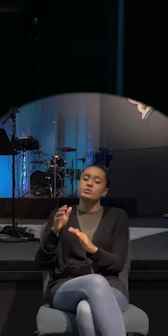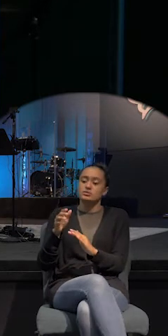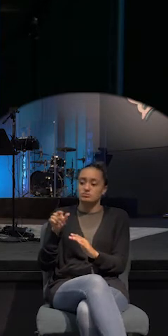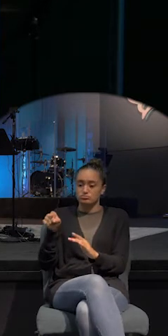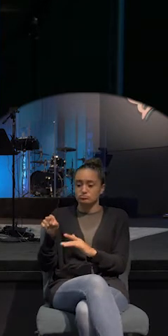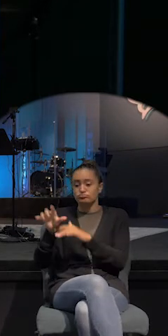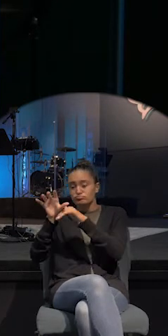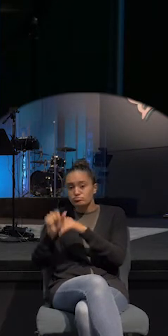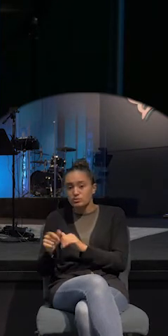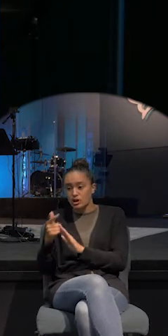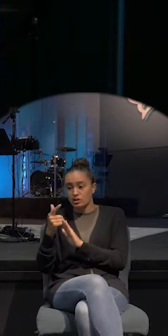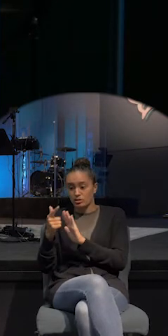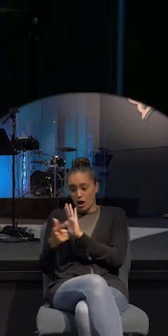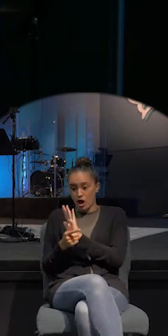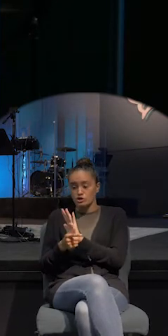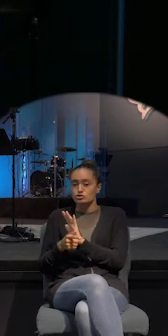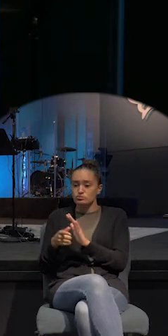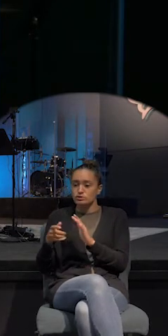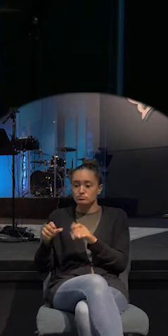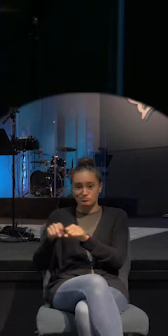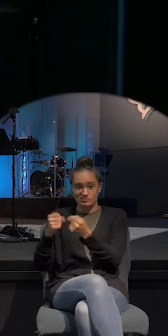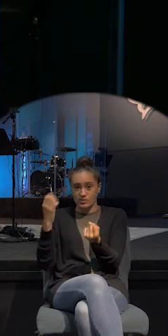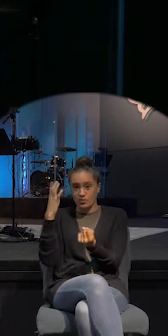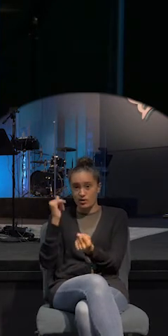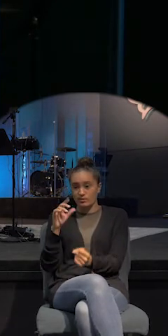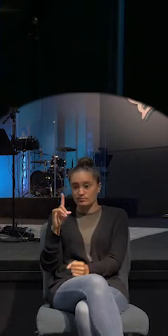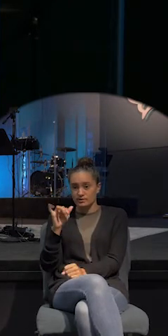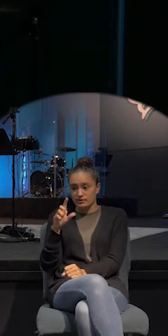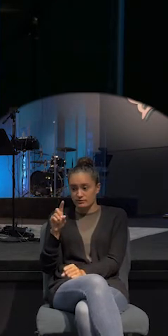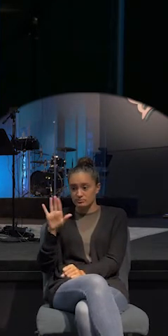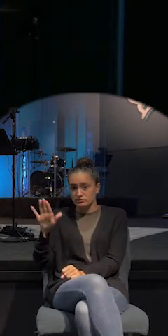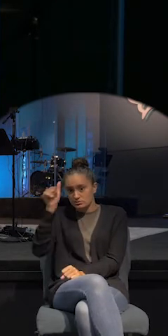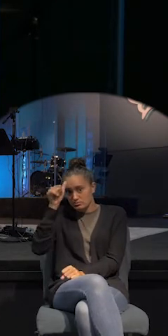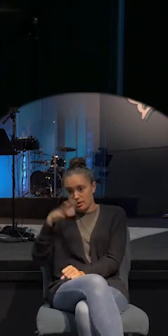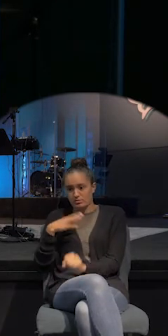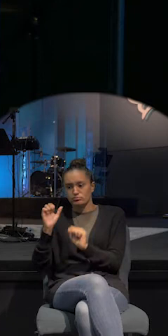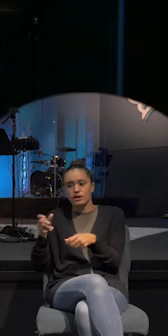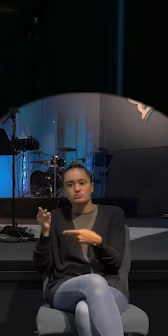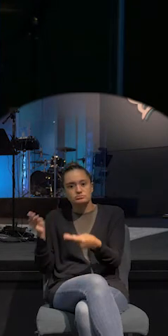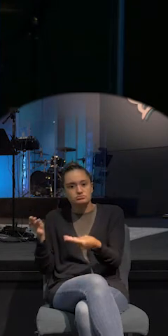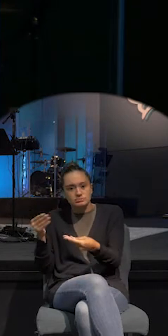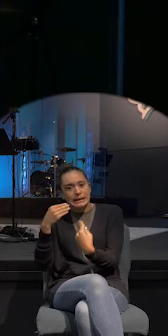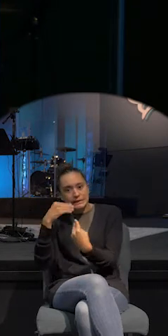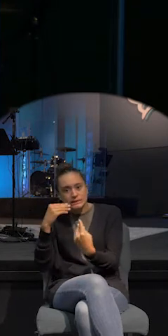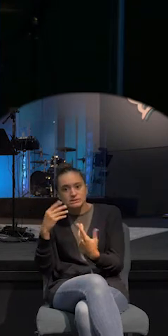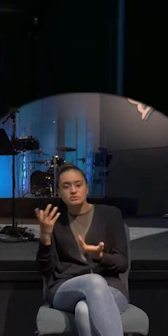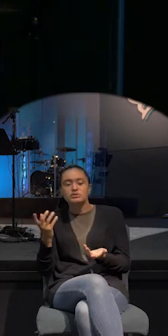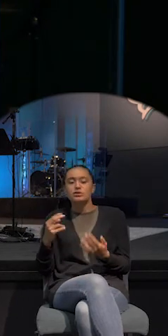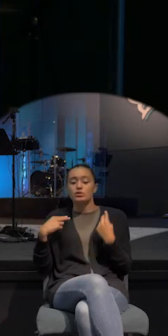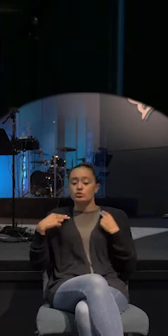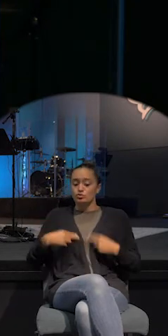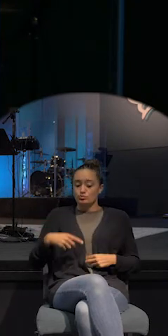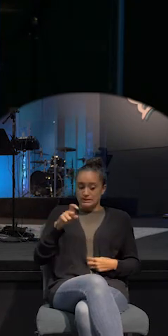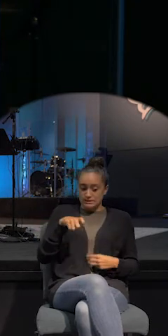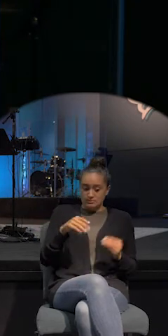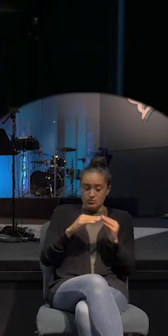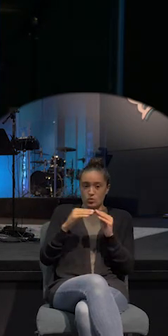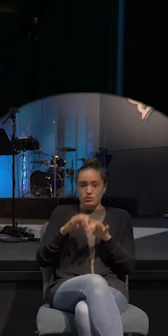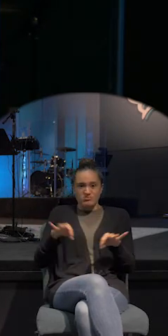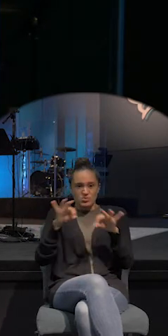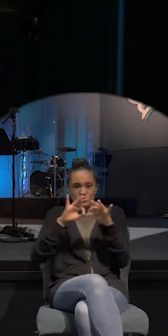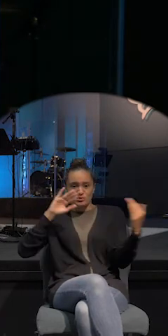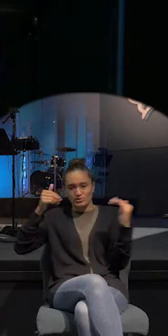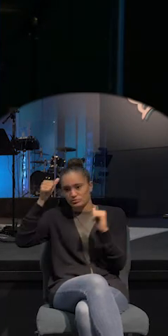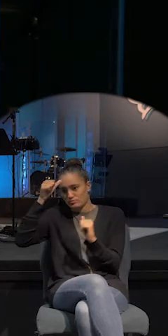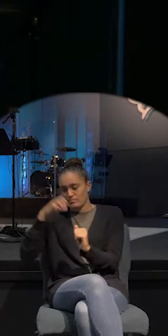violated in order that David and his men might be fed. Human need is more important than